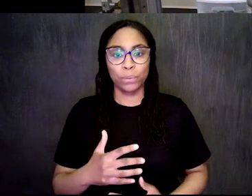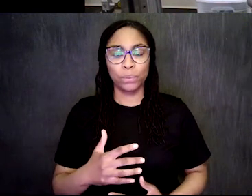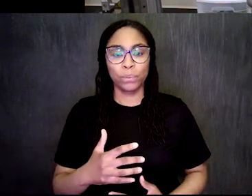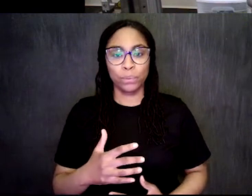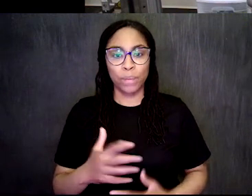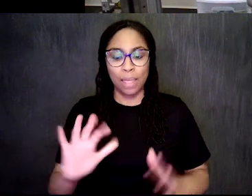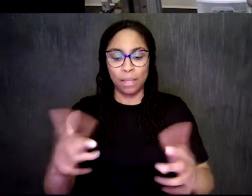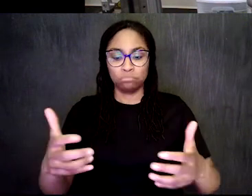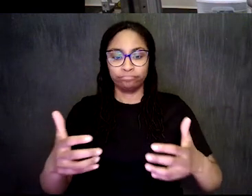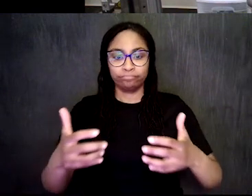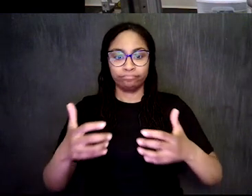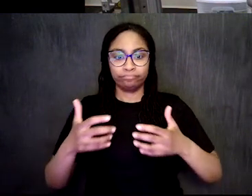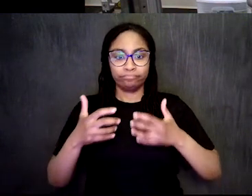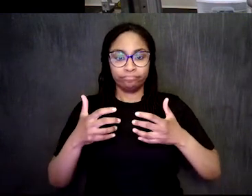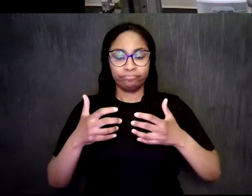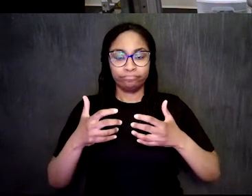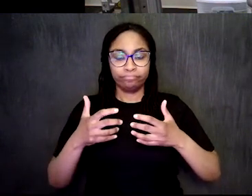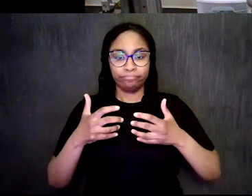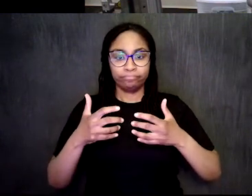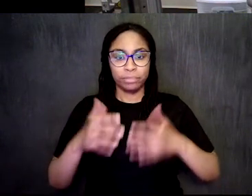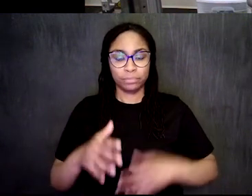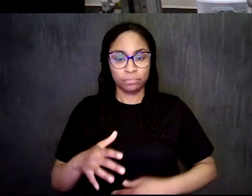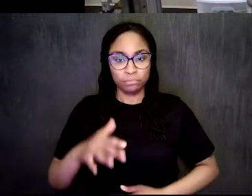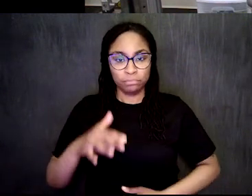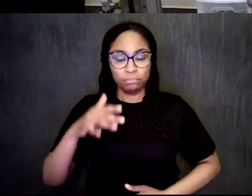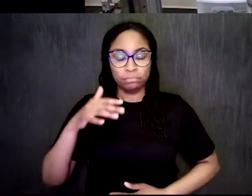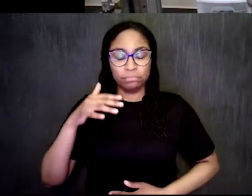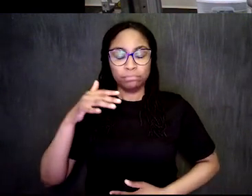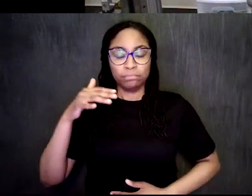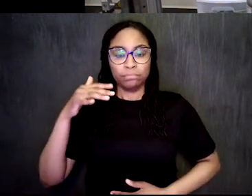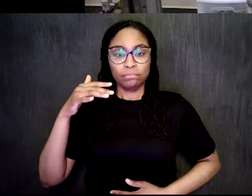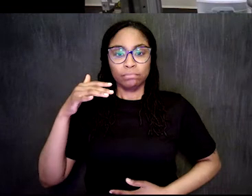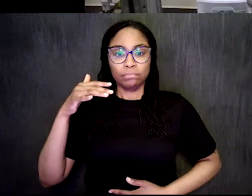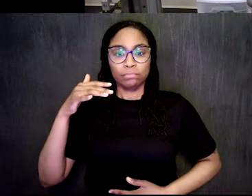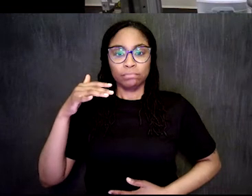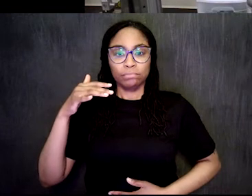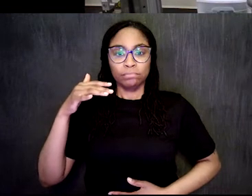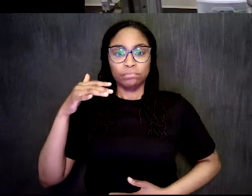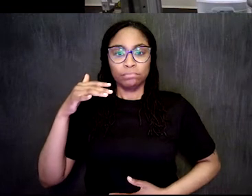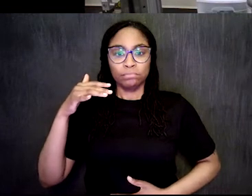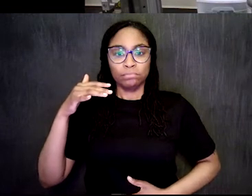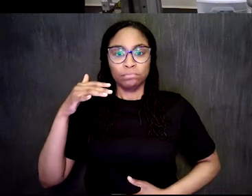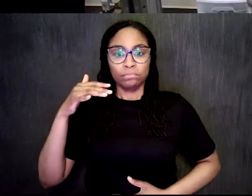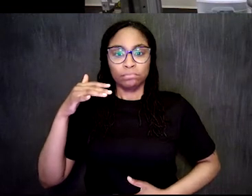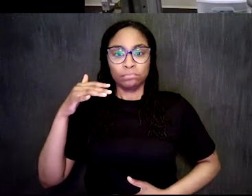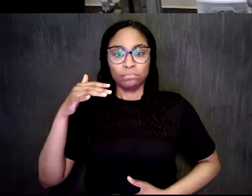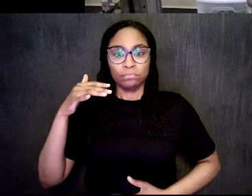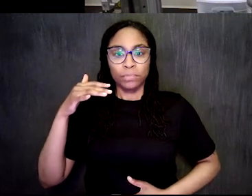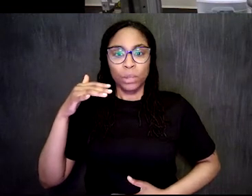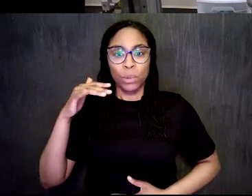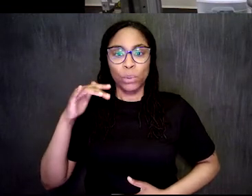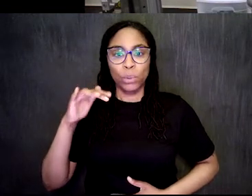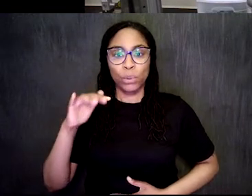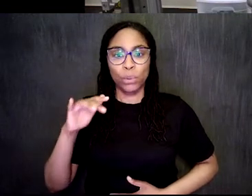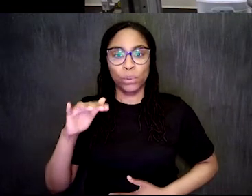Exhale. Try to bring those knees a little closer. Inhale, belly towards the chest.